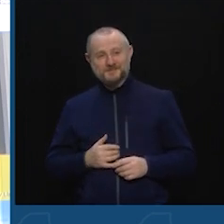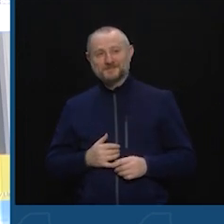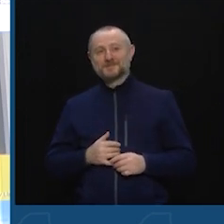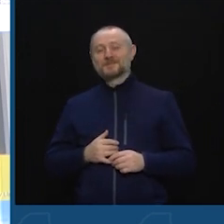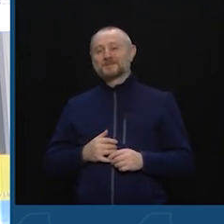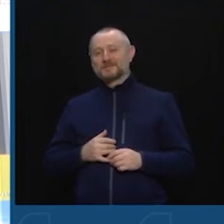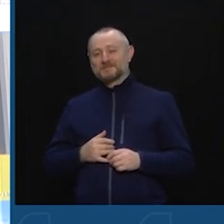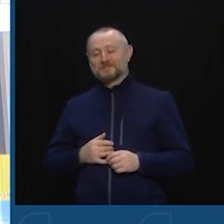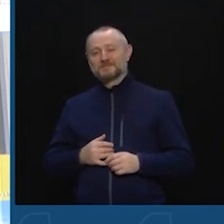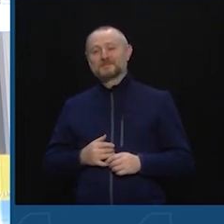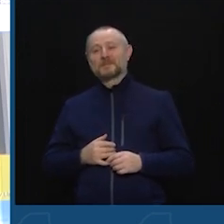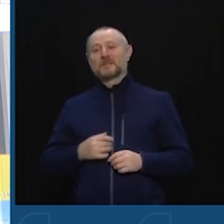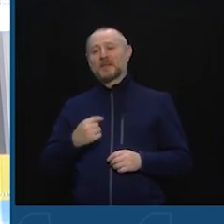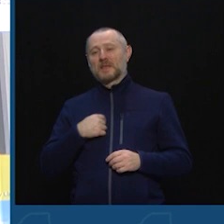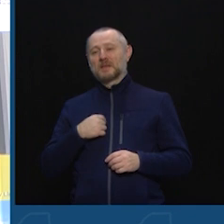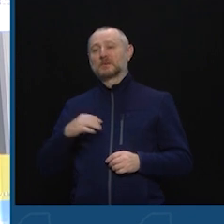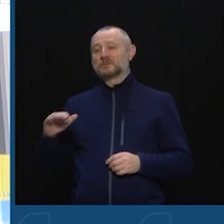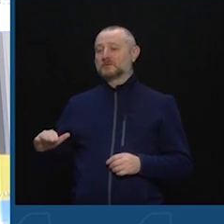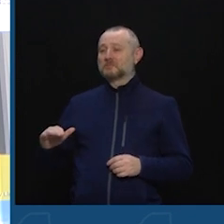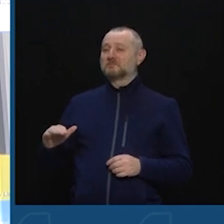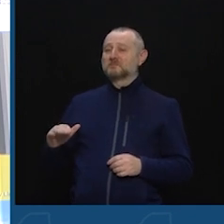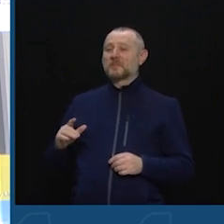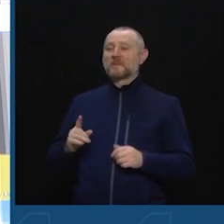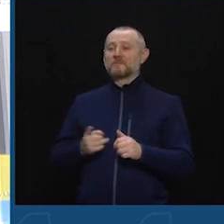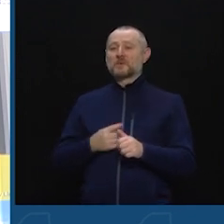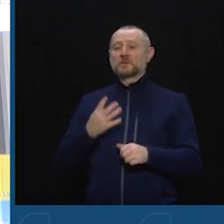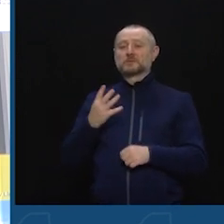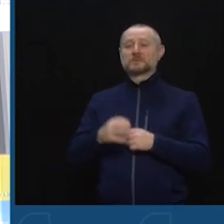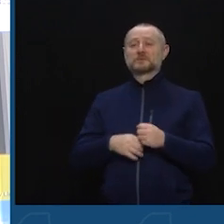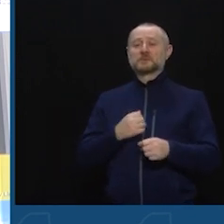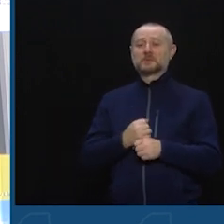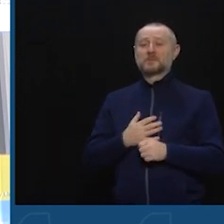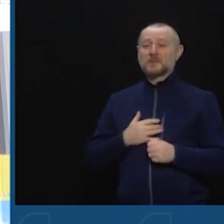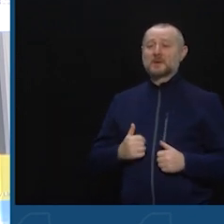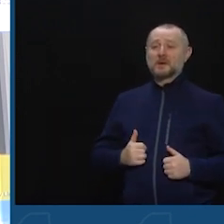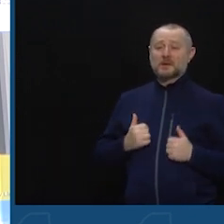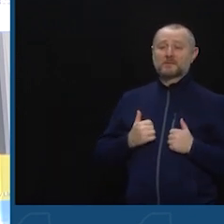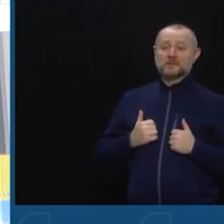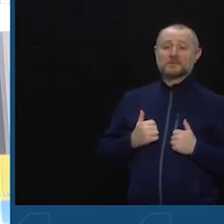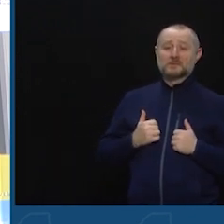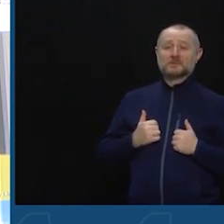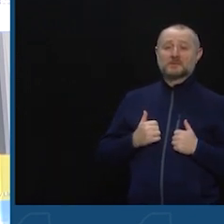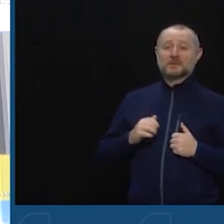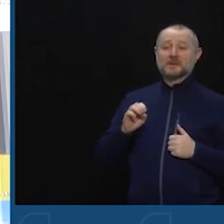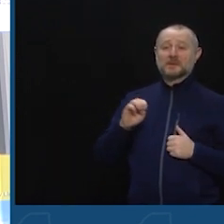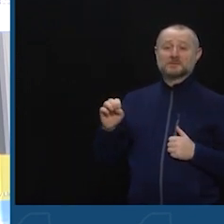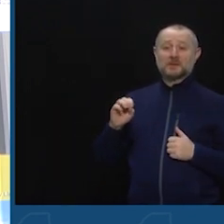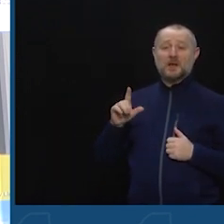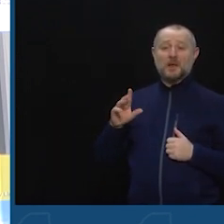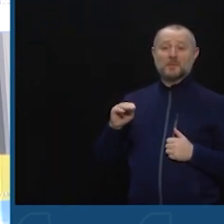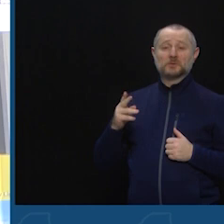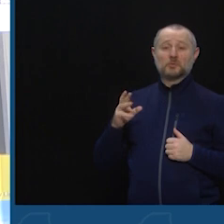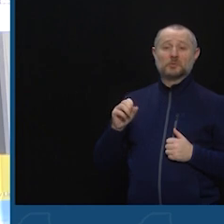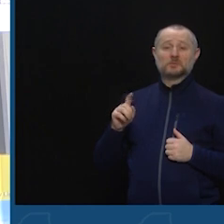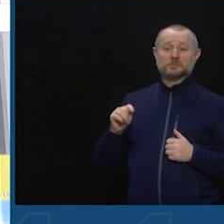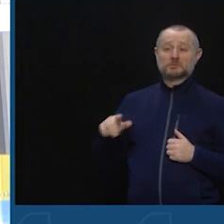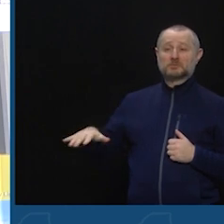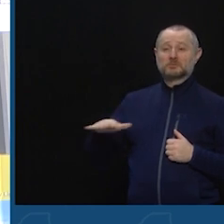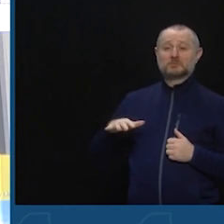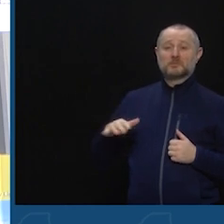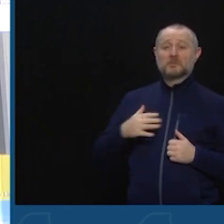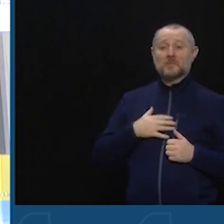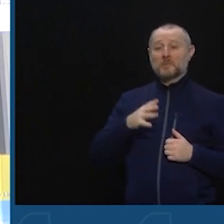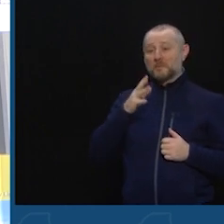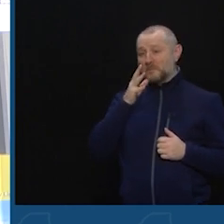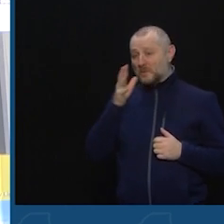But as a child, I spent the first 4 years of my life living in East Elmhurst. My grandmother would walk my